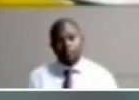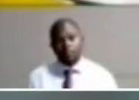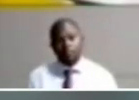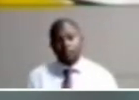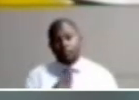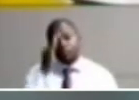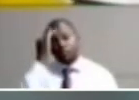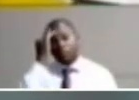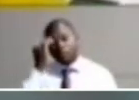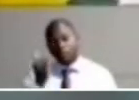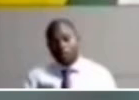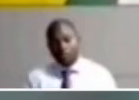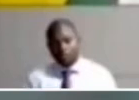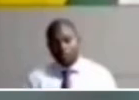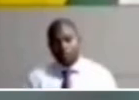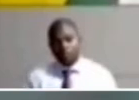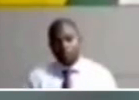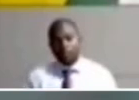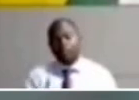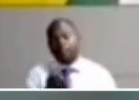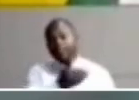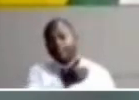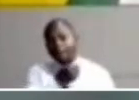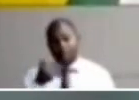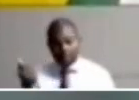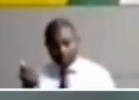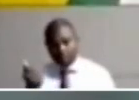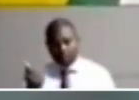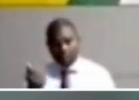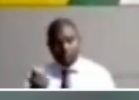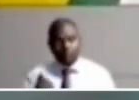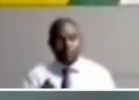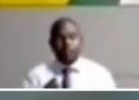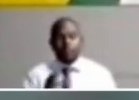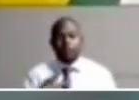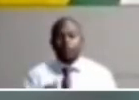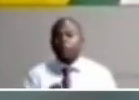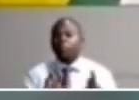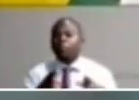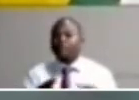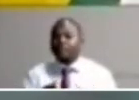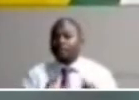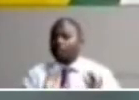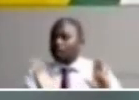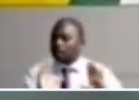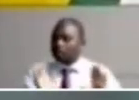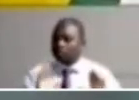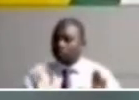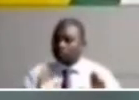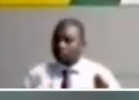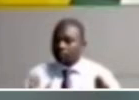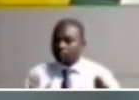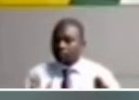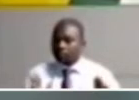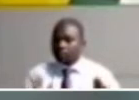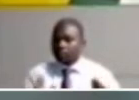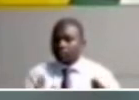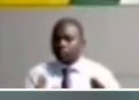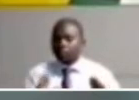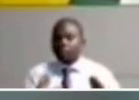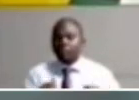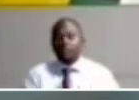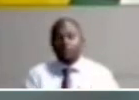that's why it is better not take any risks by being